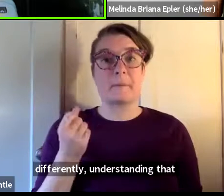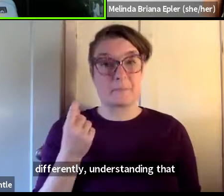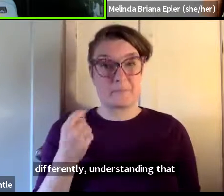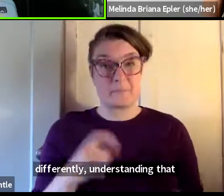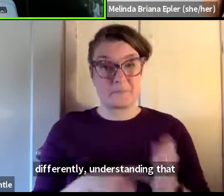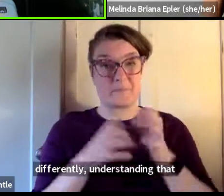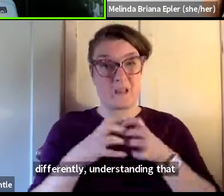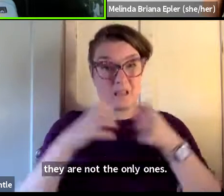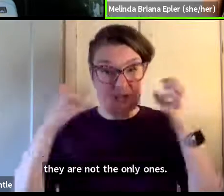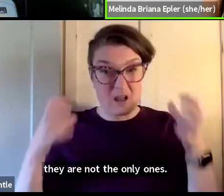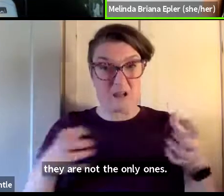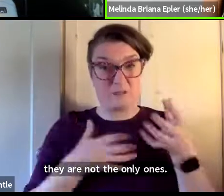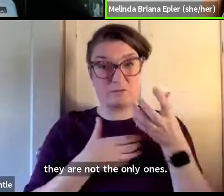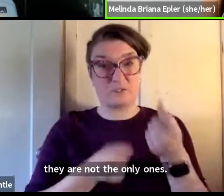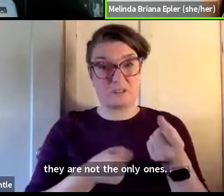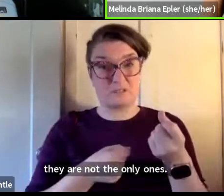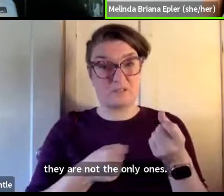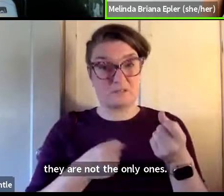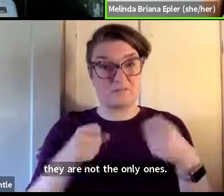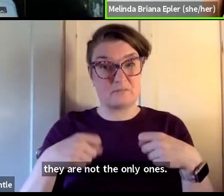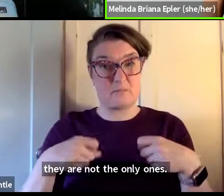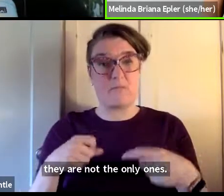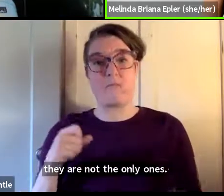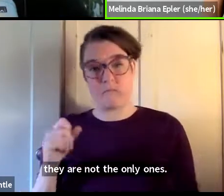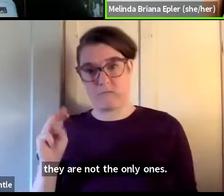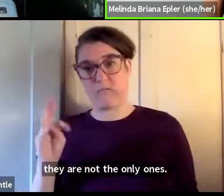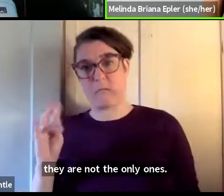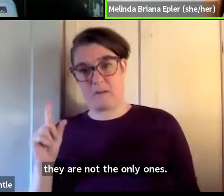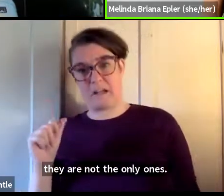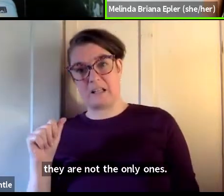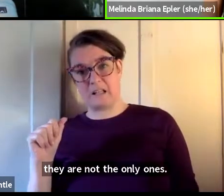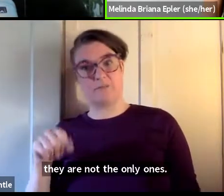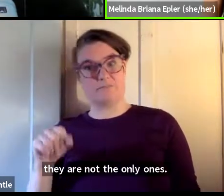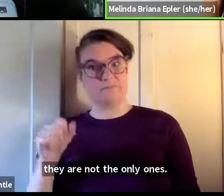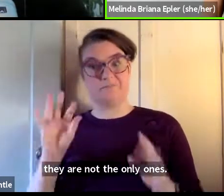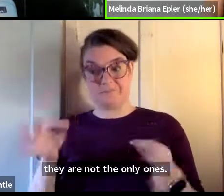a lot of trust. Mhm. Yeah, absolutely.